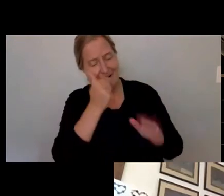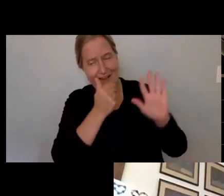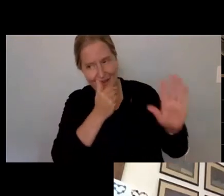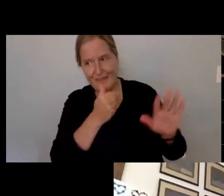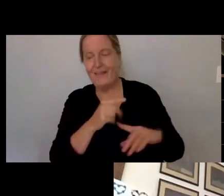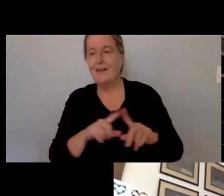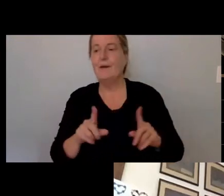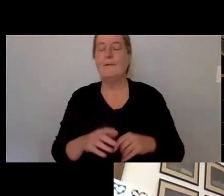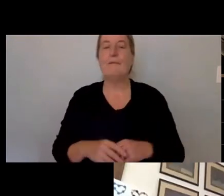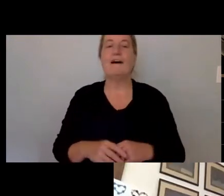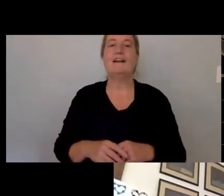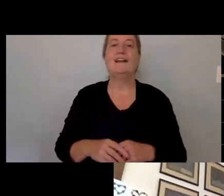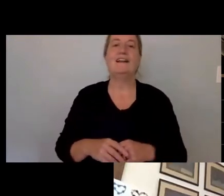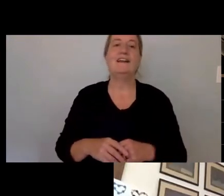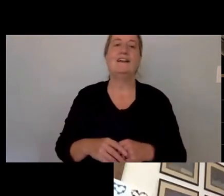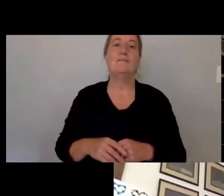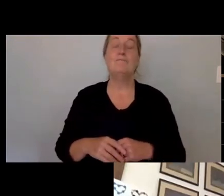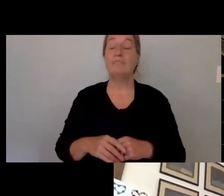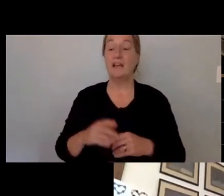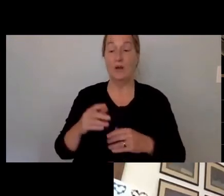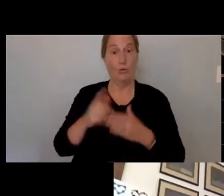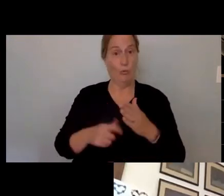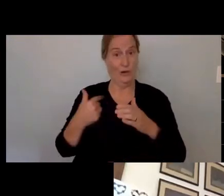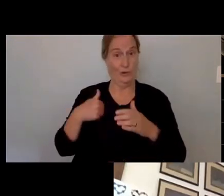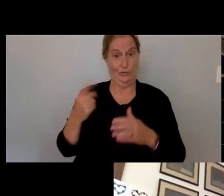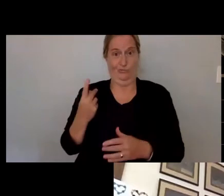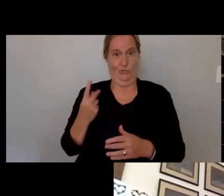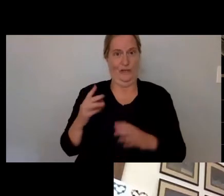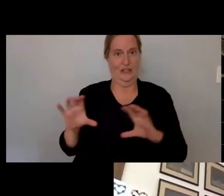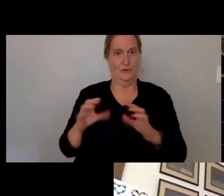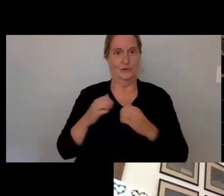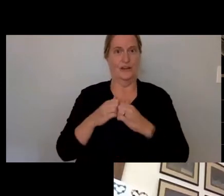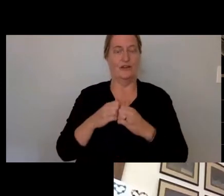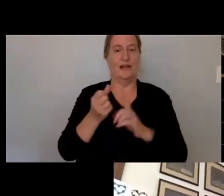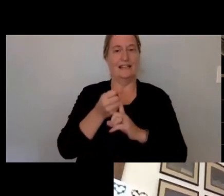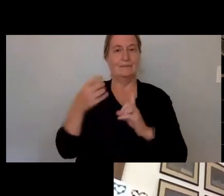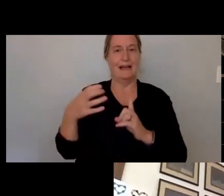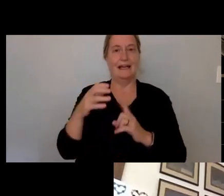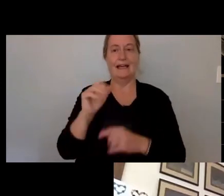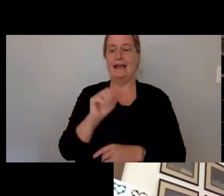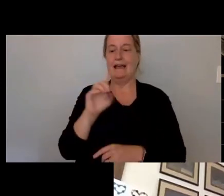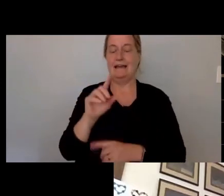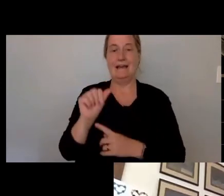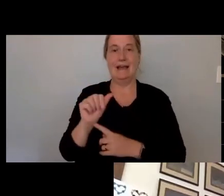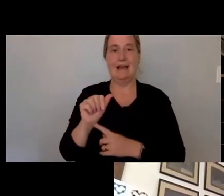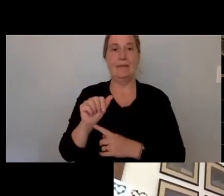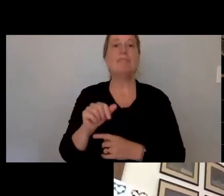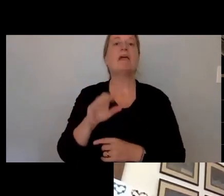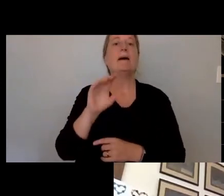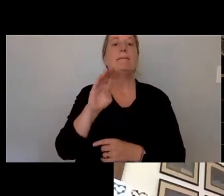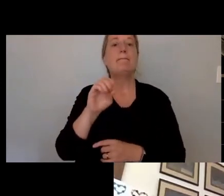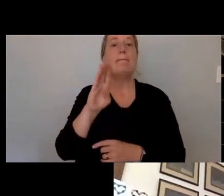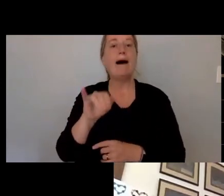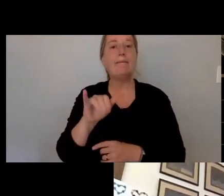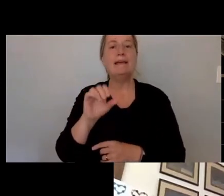but here's what we did, just to give you an idea on the ADA, the expansion. Bobby Silverstein, who absolutely,